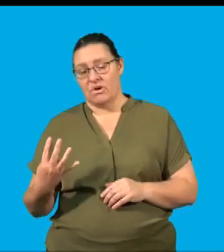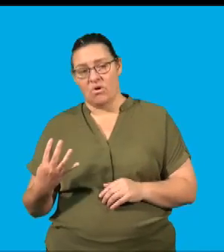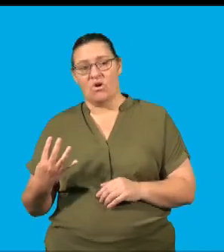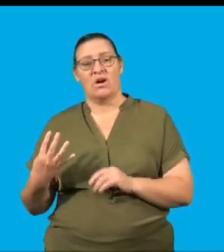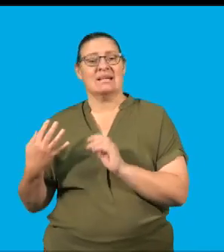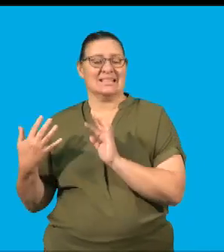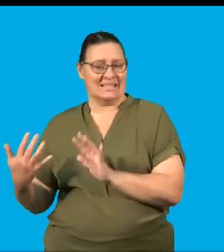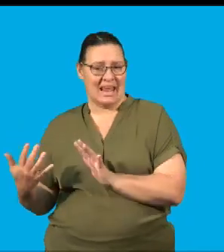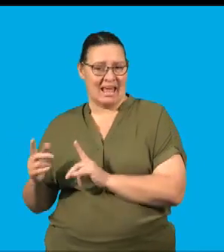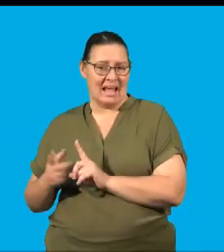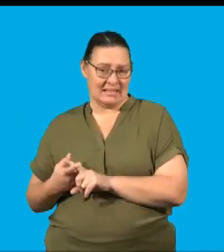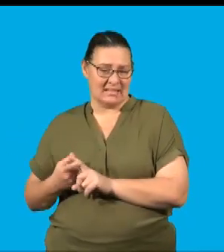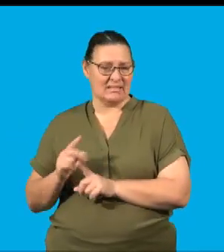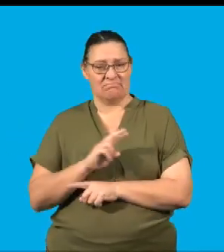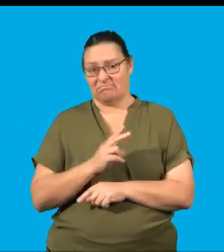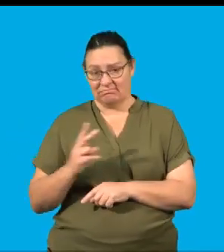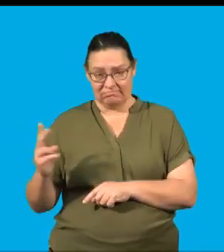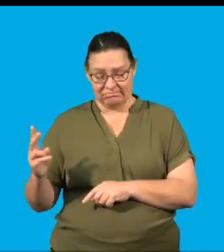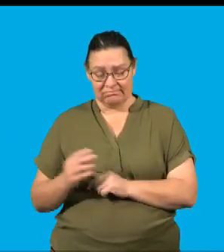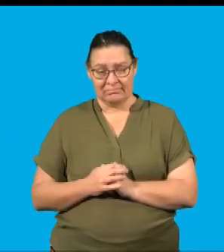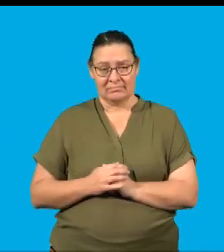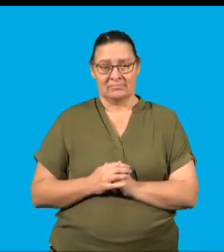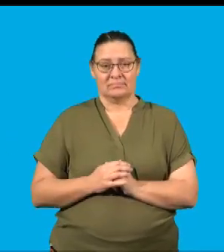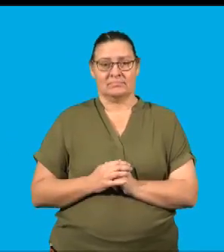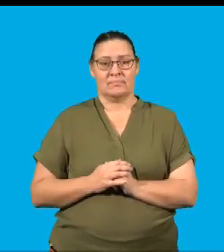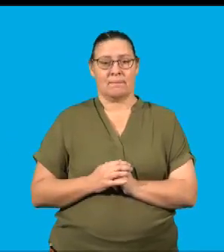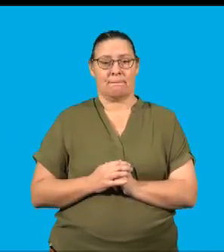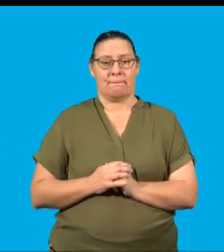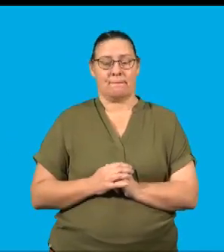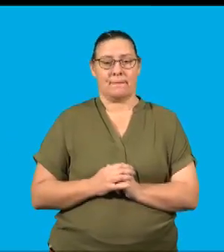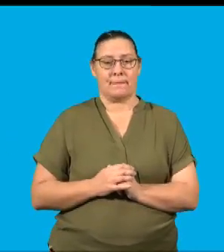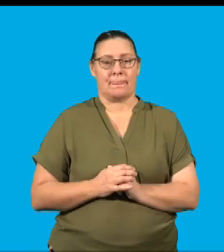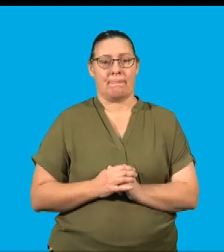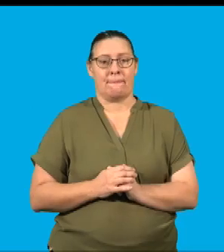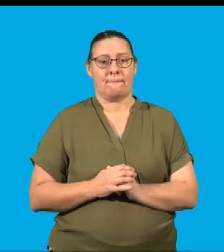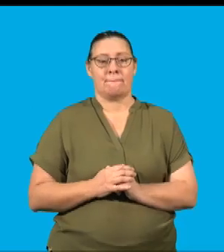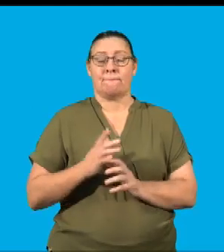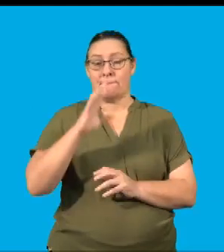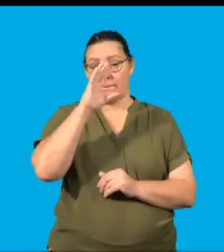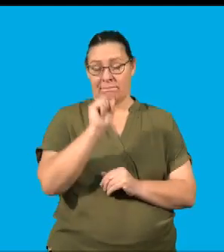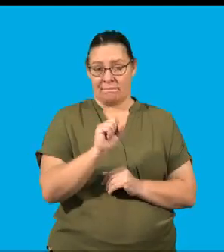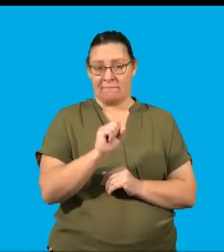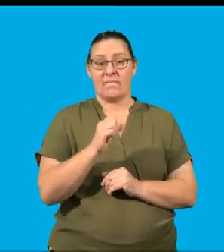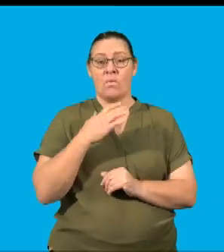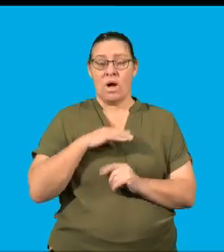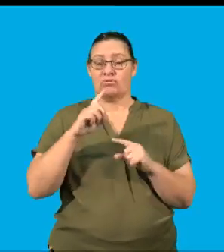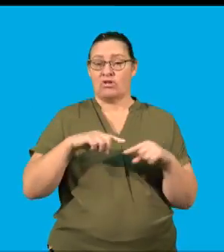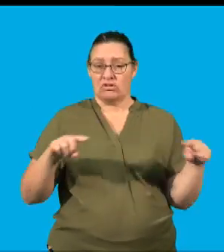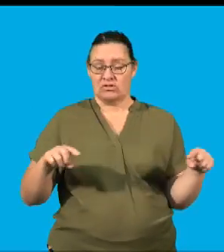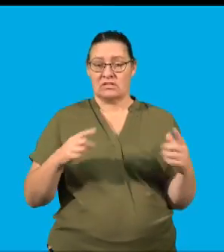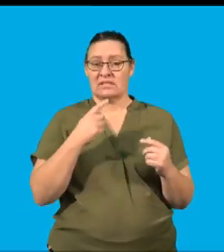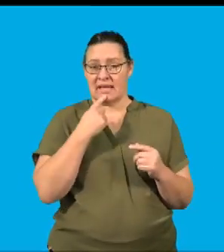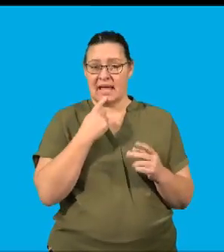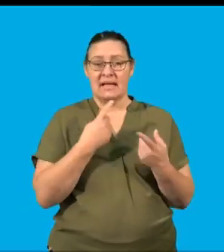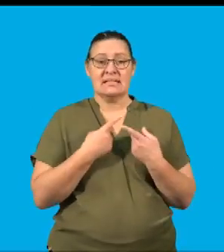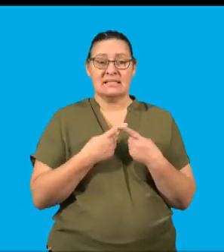month 4 accidents. And the sixth month, the last one, there were 10 accidents. So remember, when you want the range, we say the range is